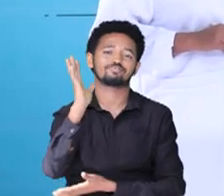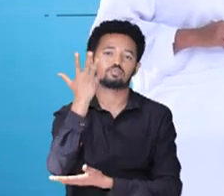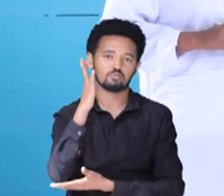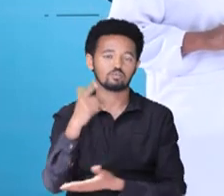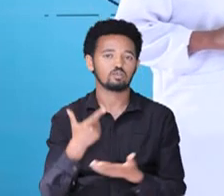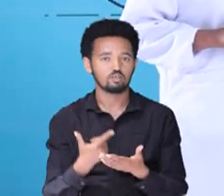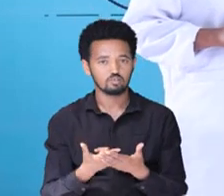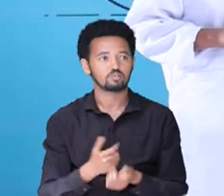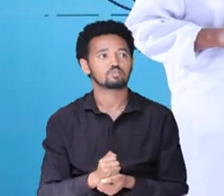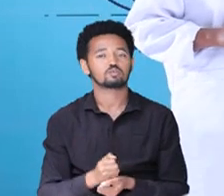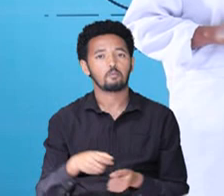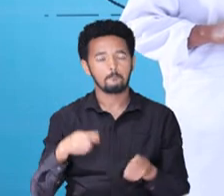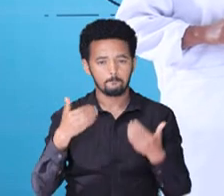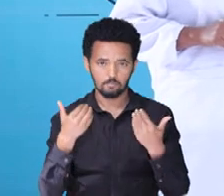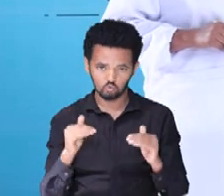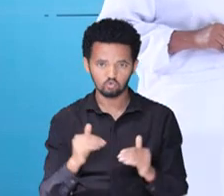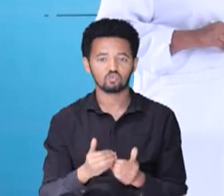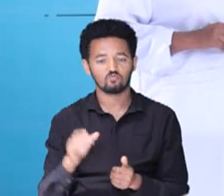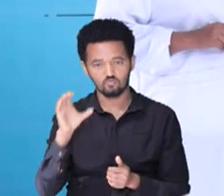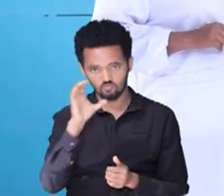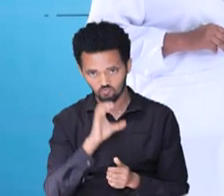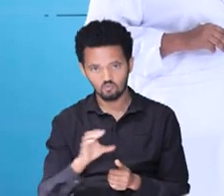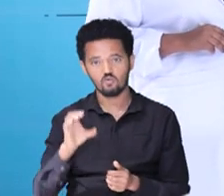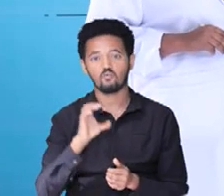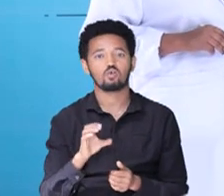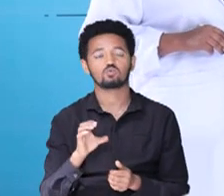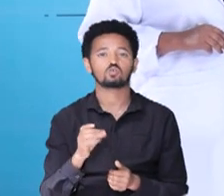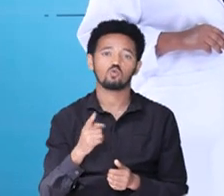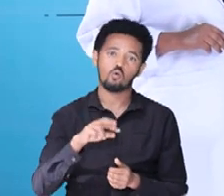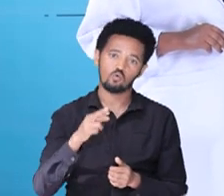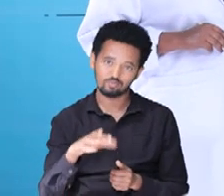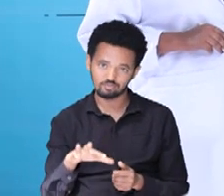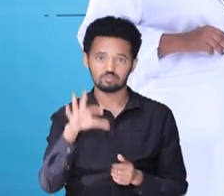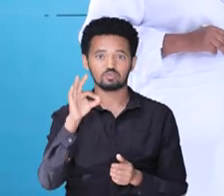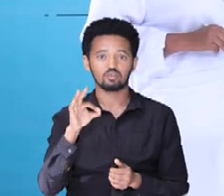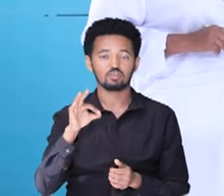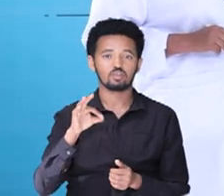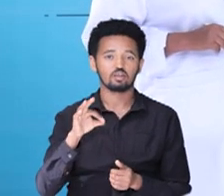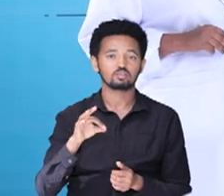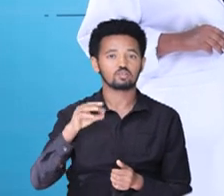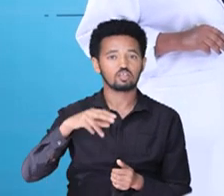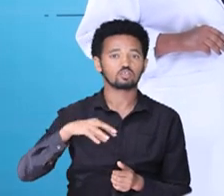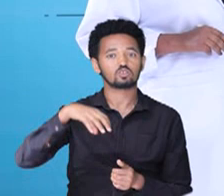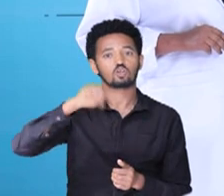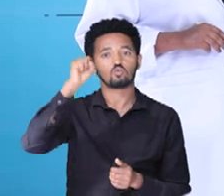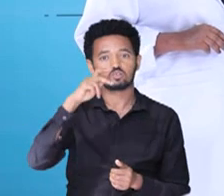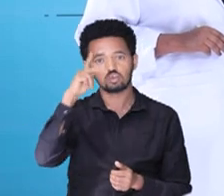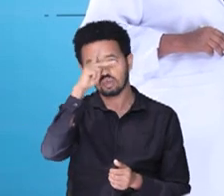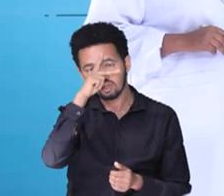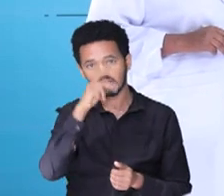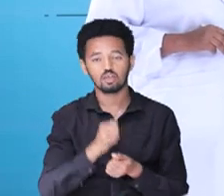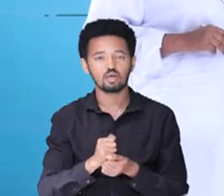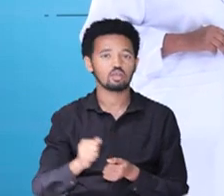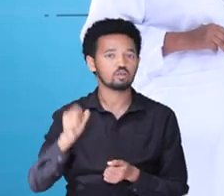of savanna mostly found in the southern Kenya, Zimbabwe, and